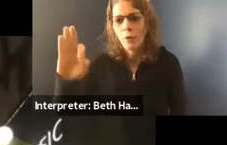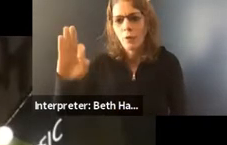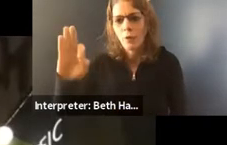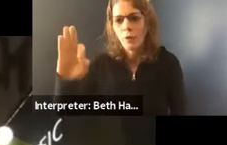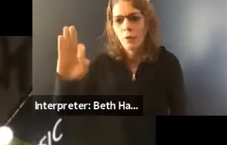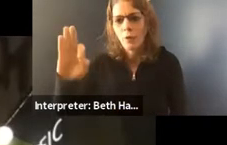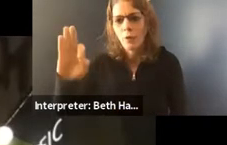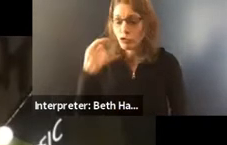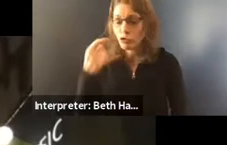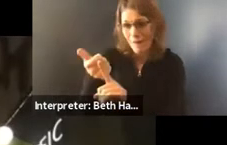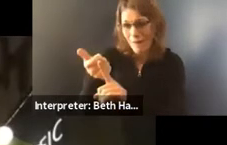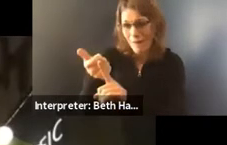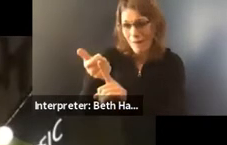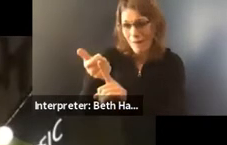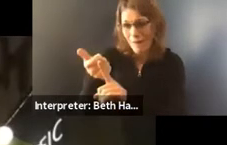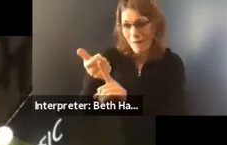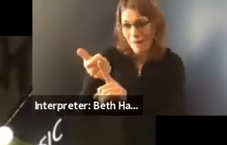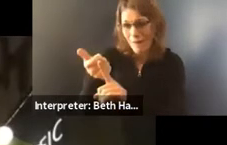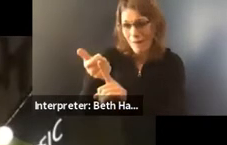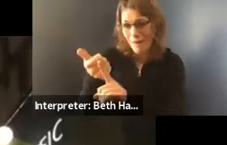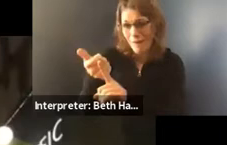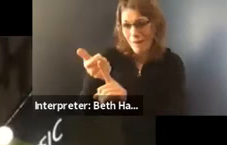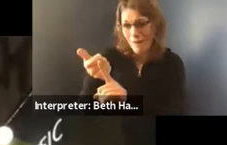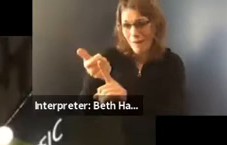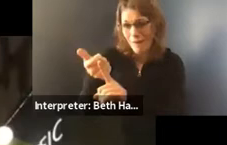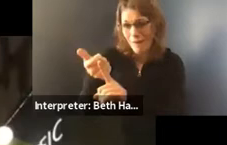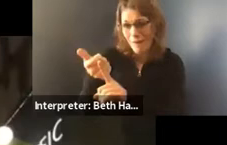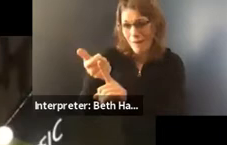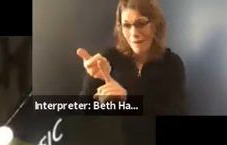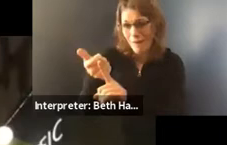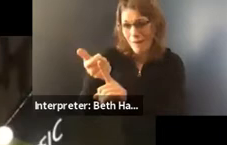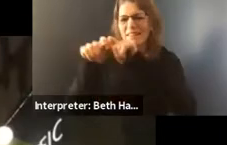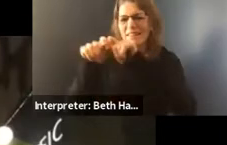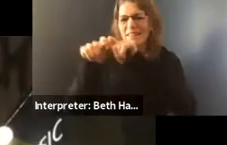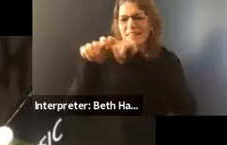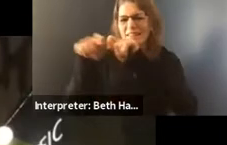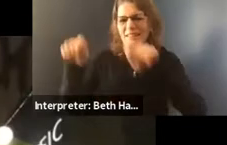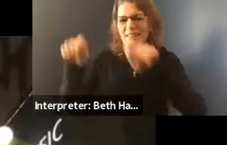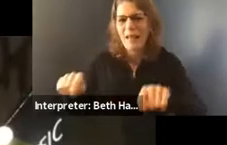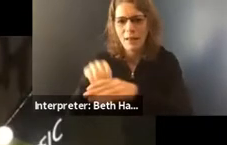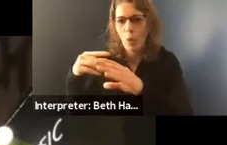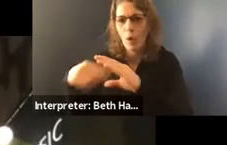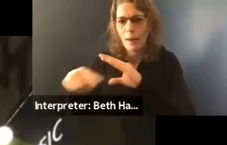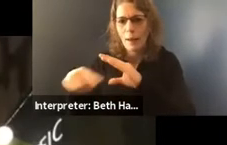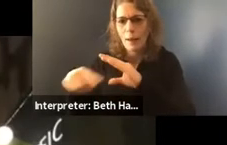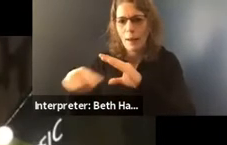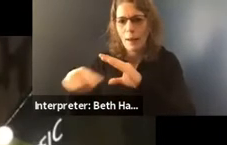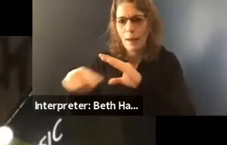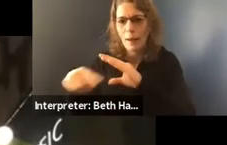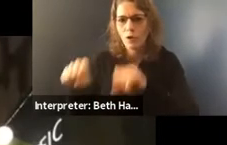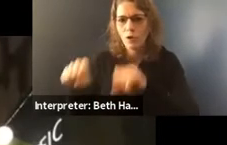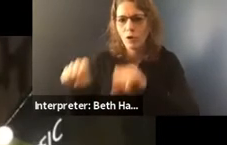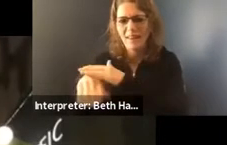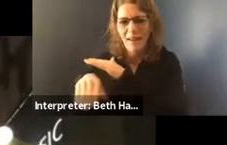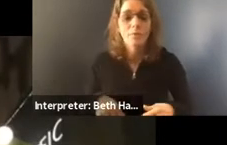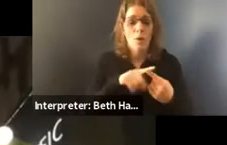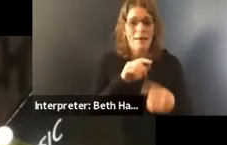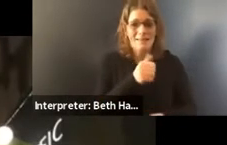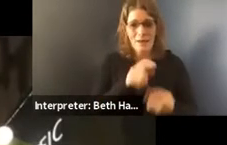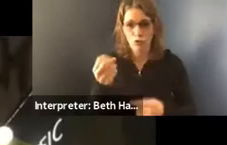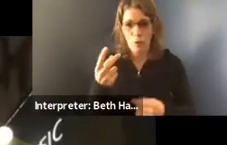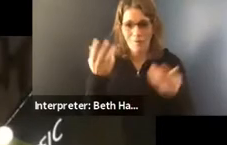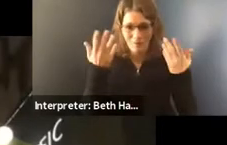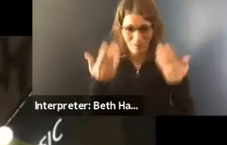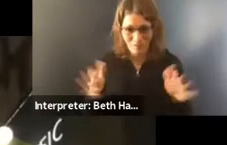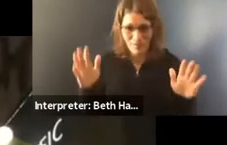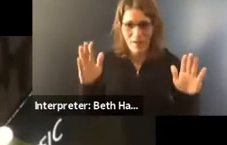emails that you can access. So after the 10 to 12 session, we will take a break. And then in